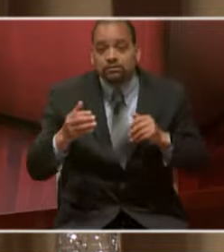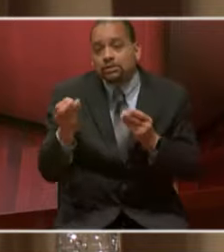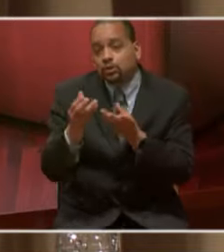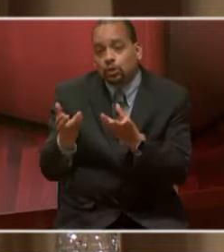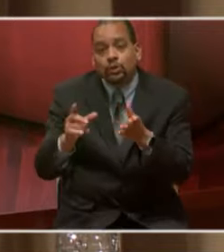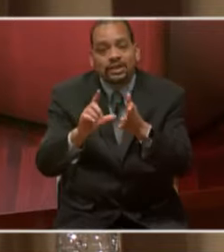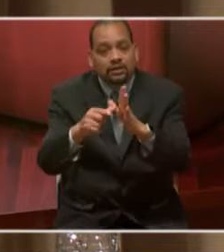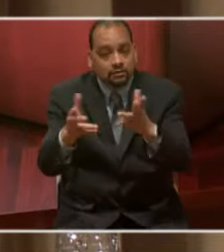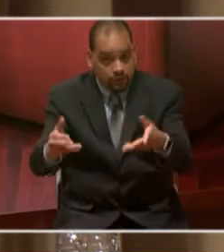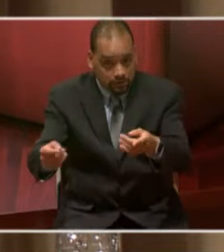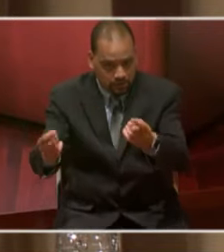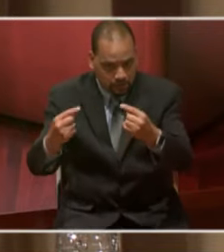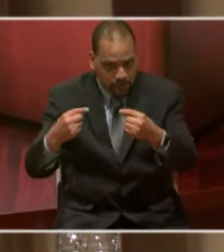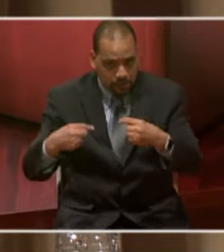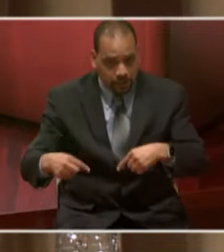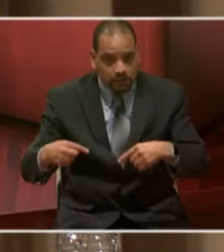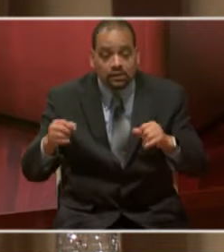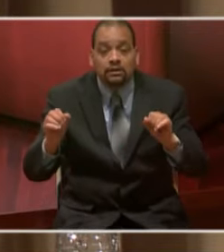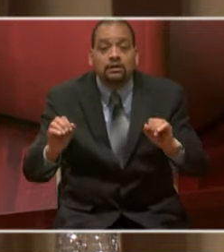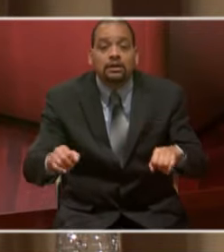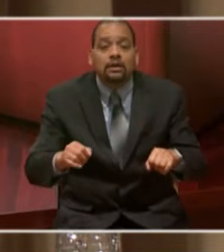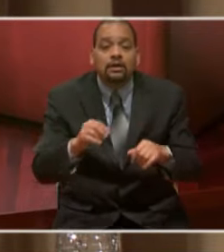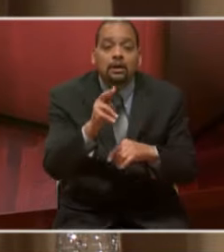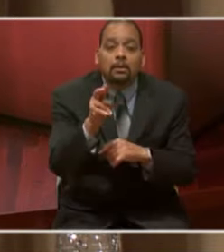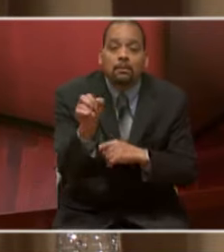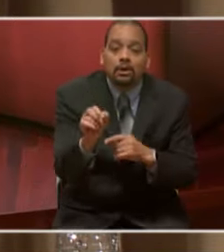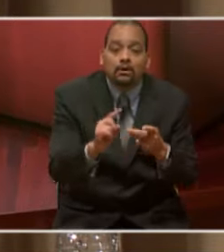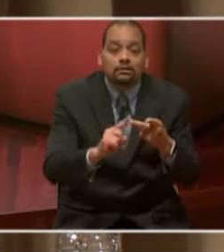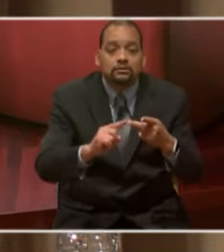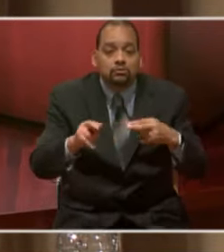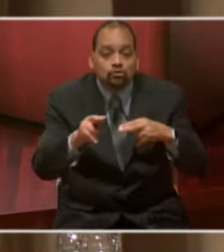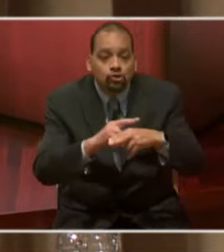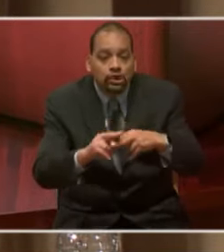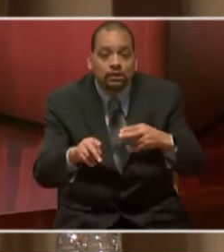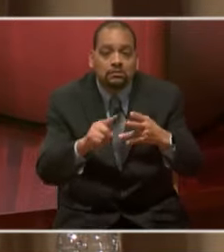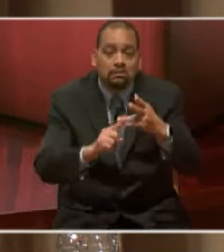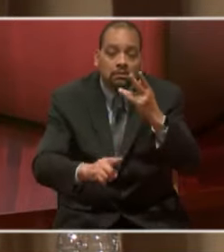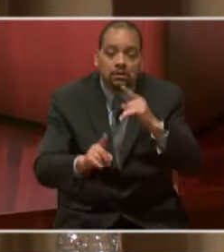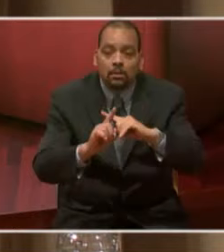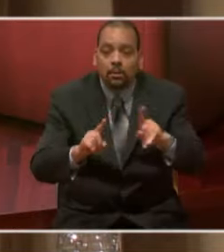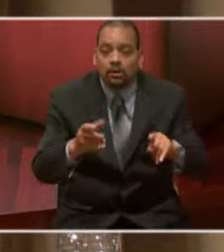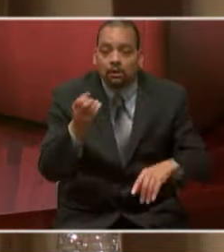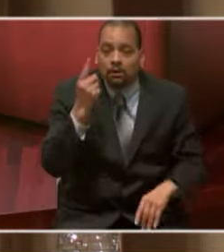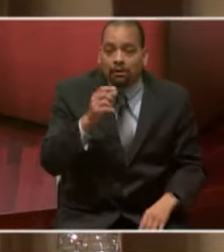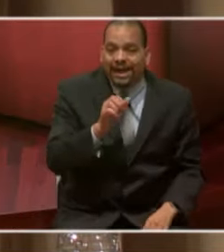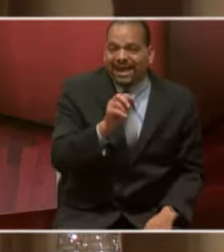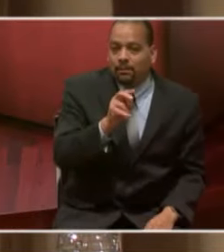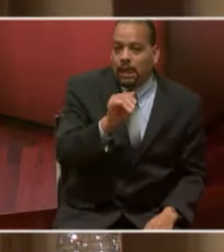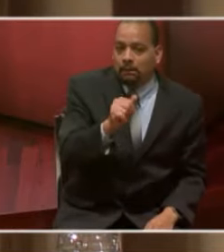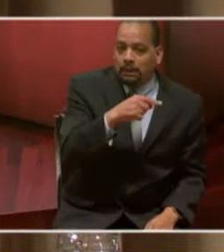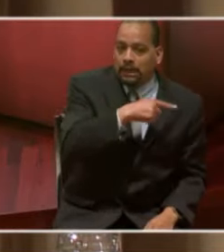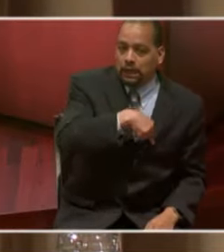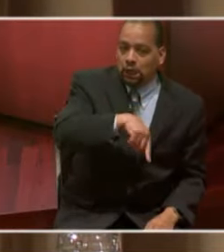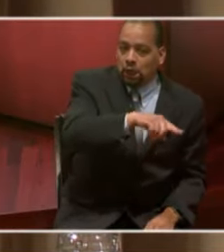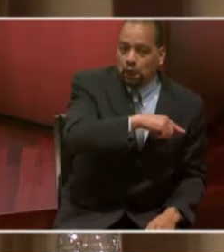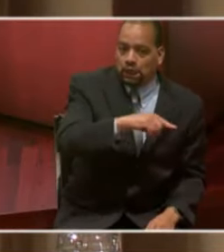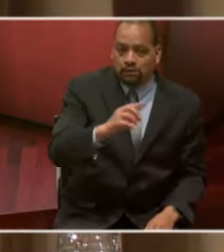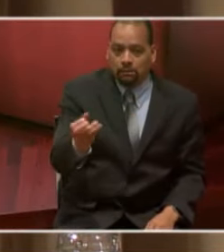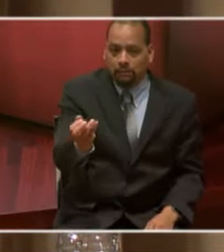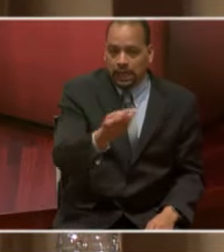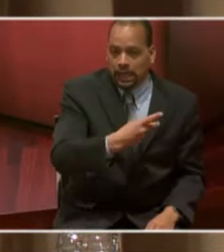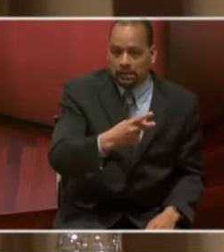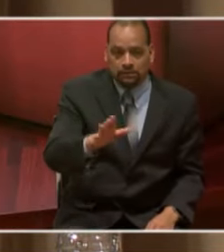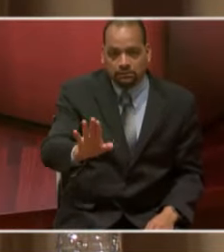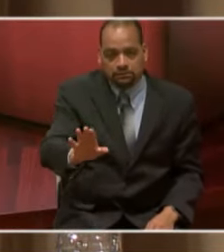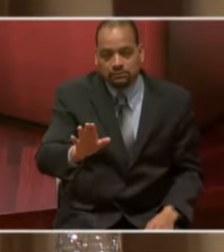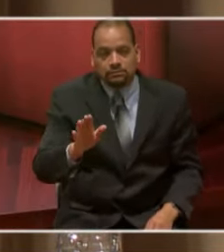to Birmingham. So she sent a car, a young 18-year-old student at Tennessee State University, jumped in